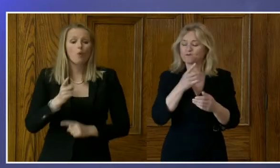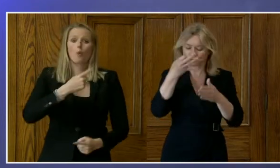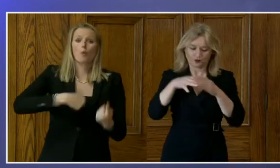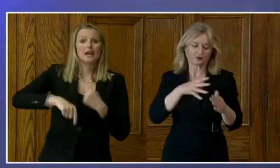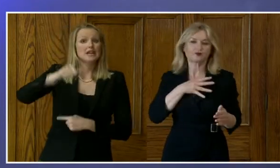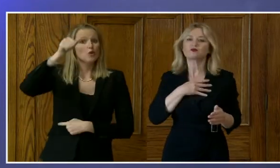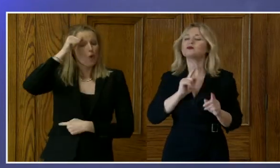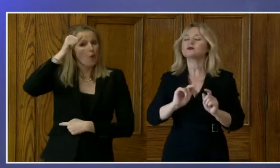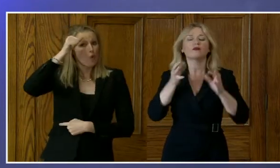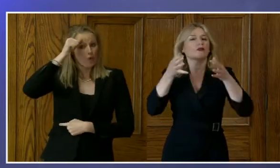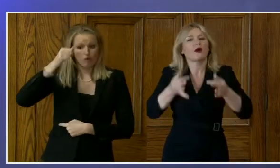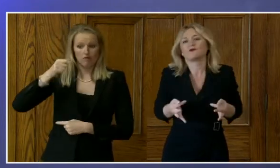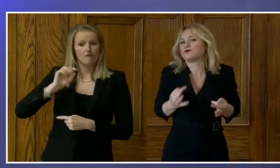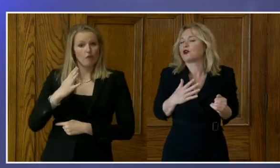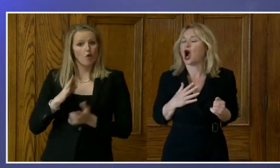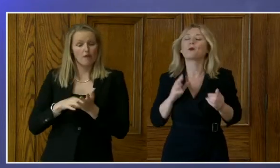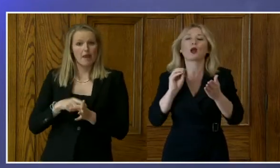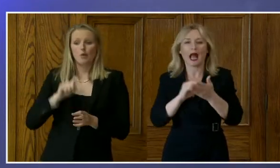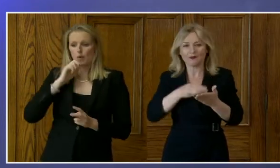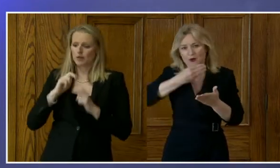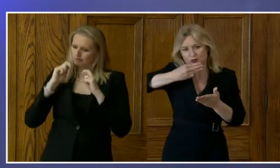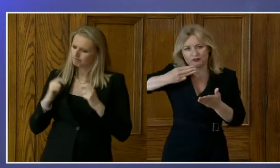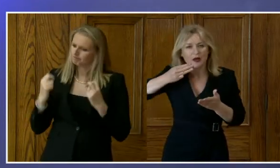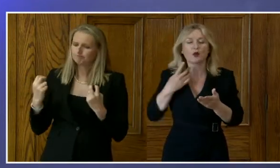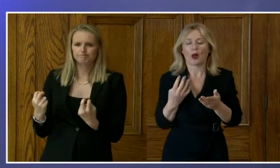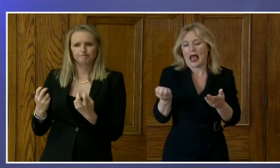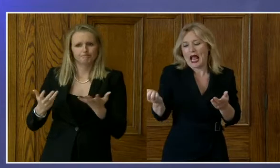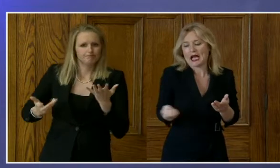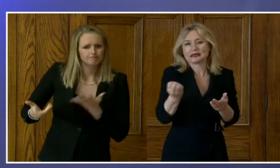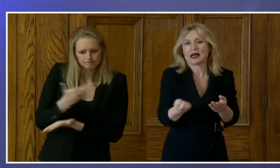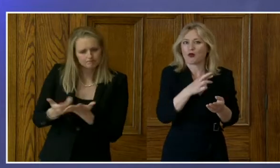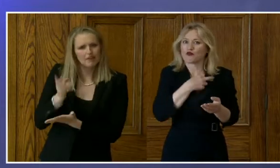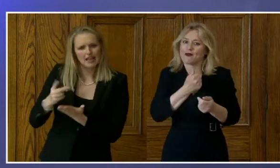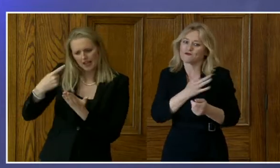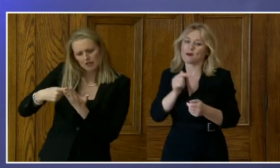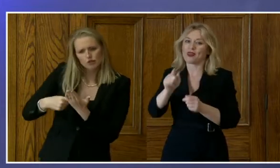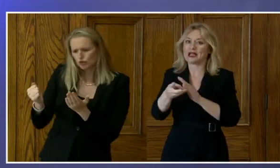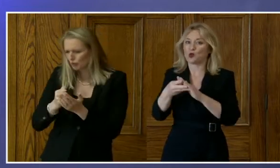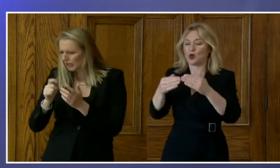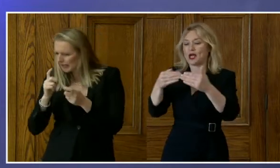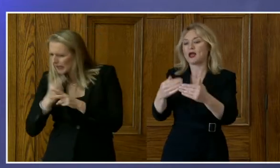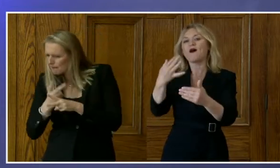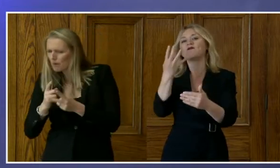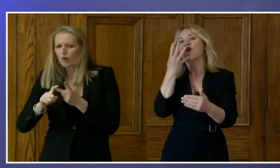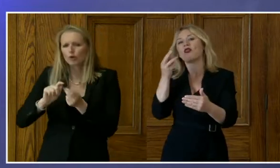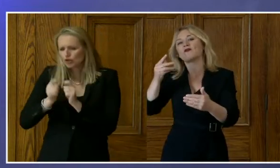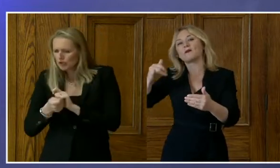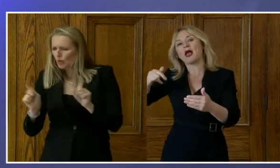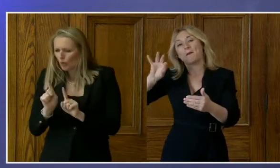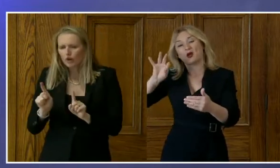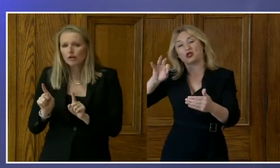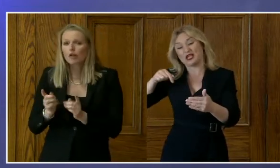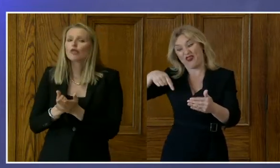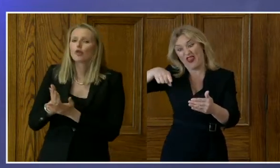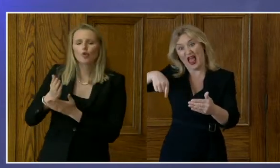look at that on week beginning the 4th of May, and hopefully through a coordinated plan, looking at the medical advice, looking